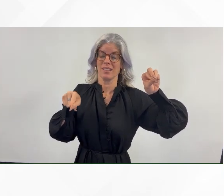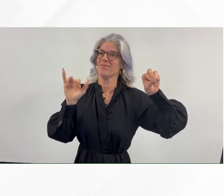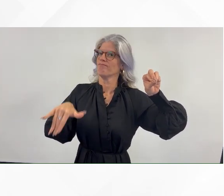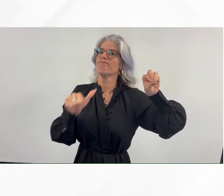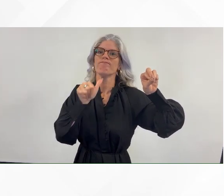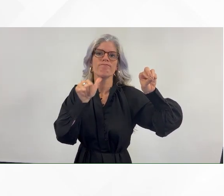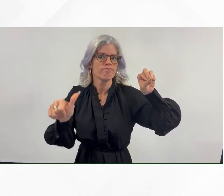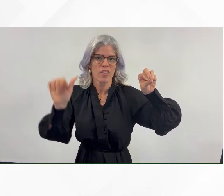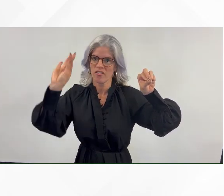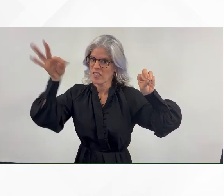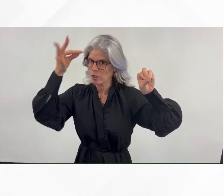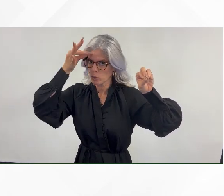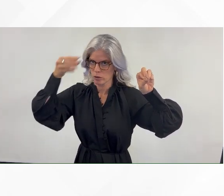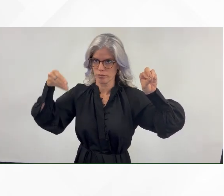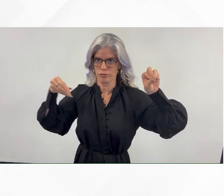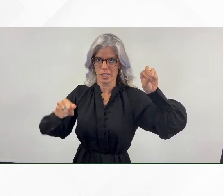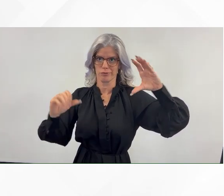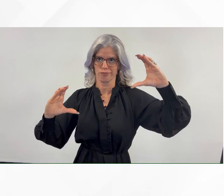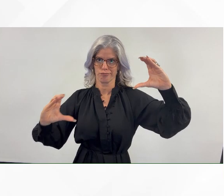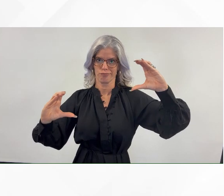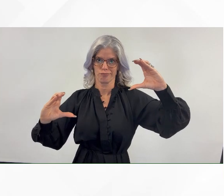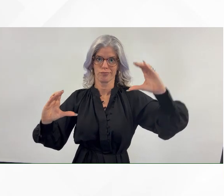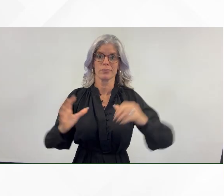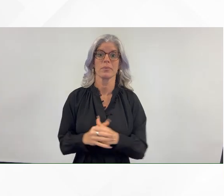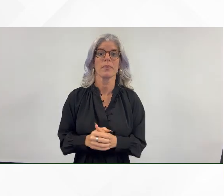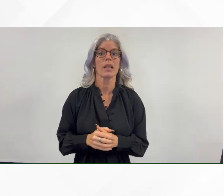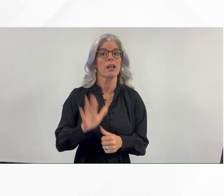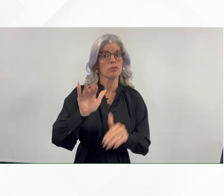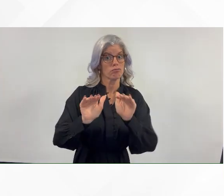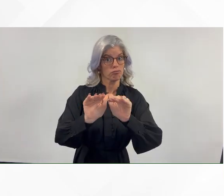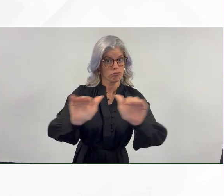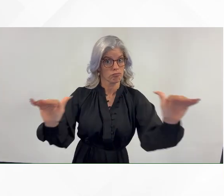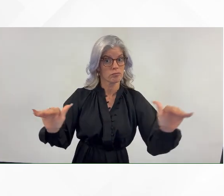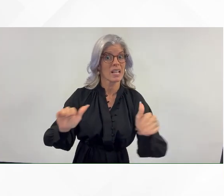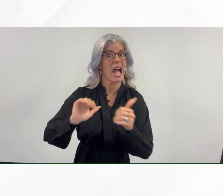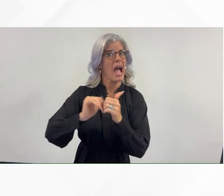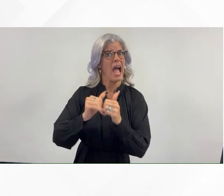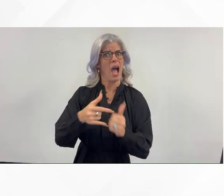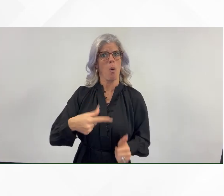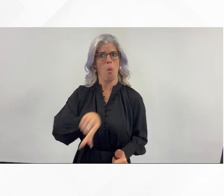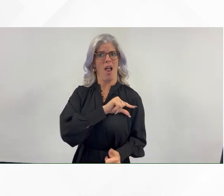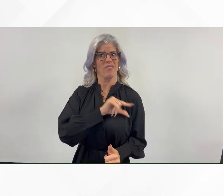made if requested by the state and justified by further damage assessments.